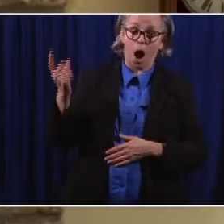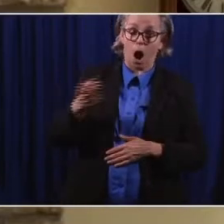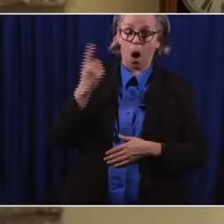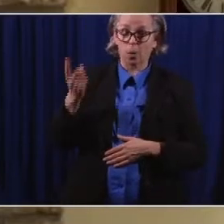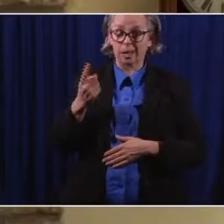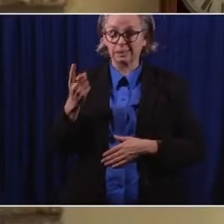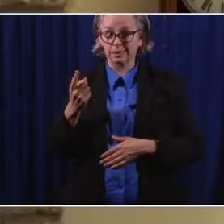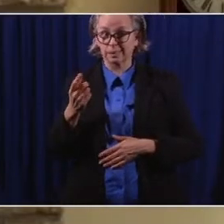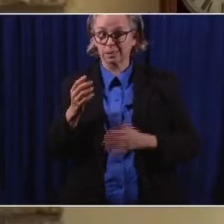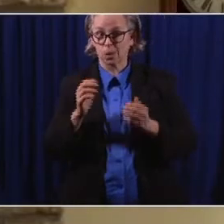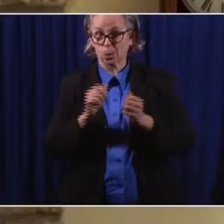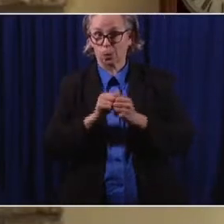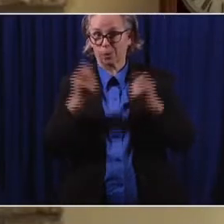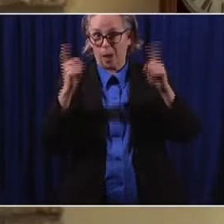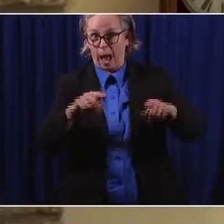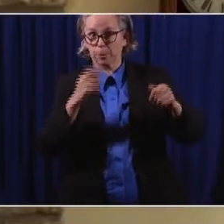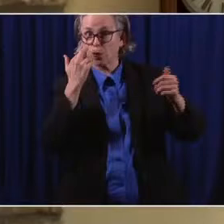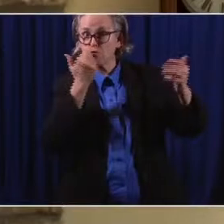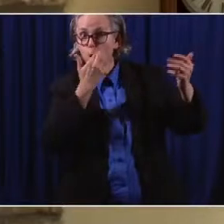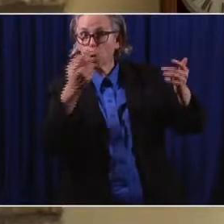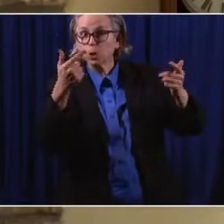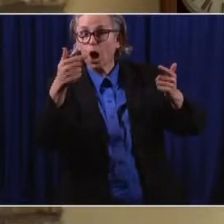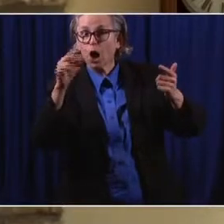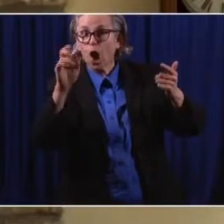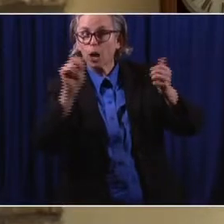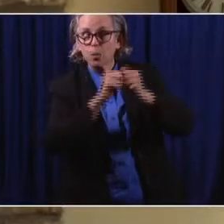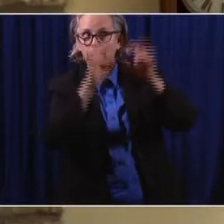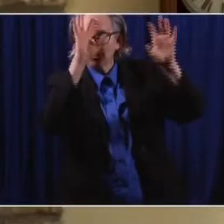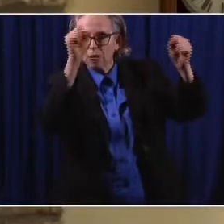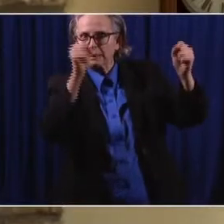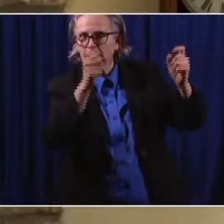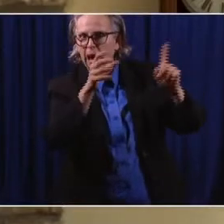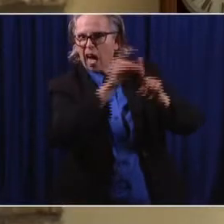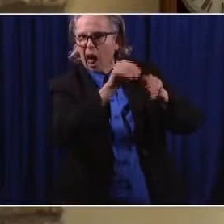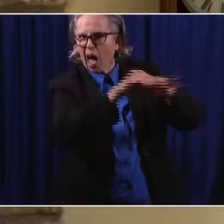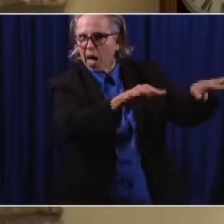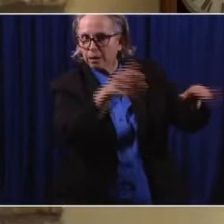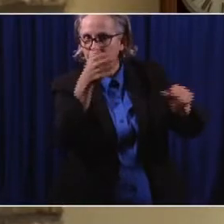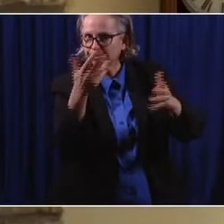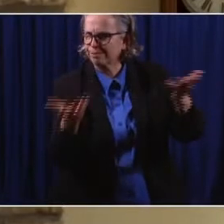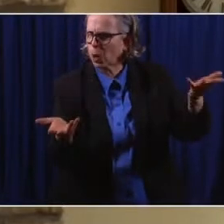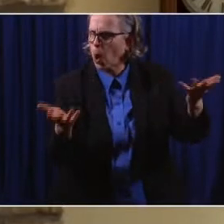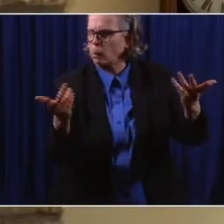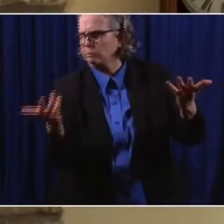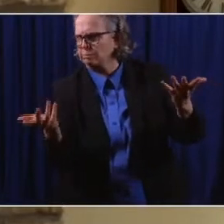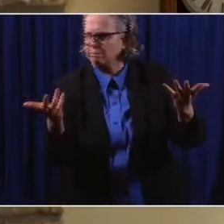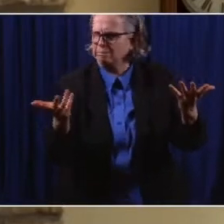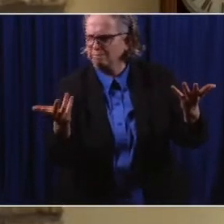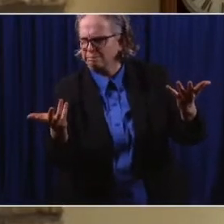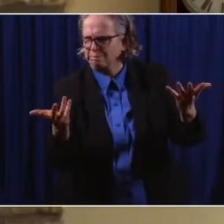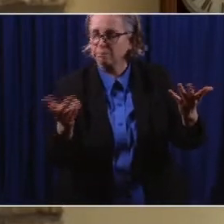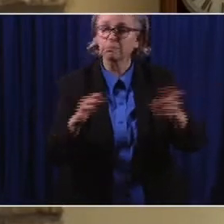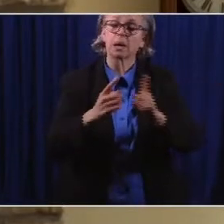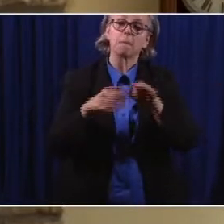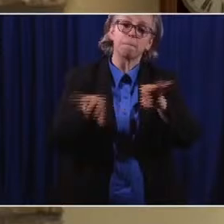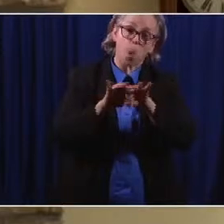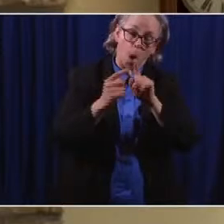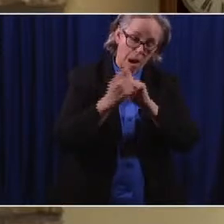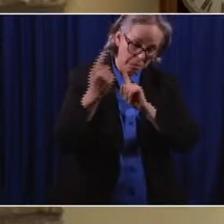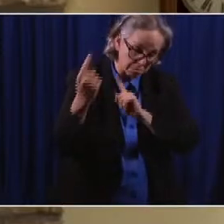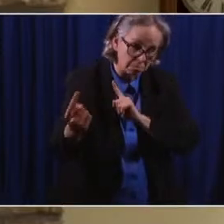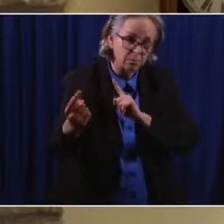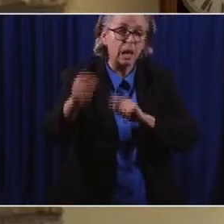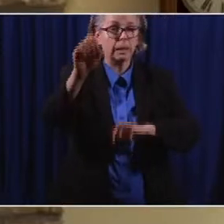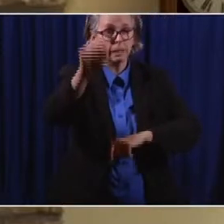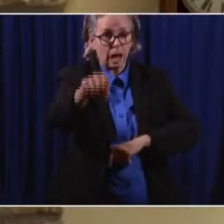safe, but it's better than certainly being inside. Distance is important,